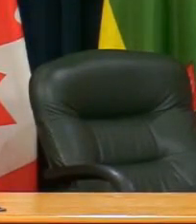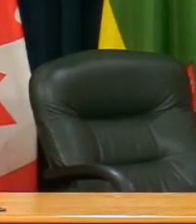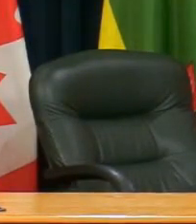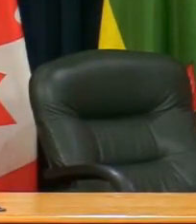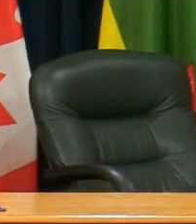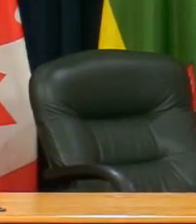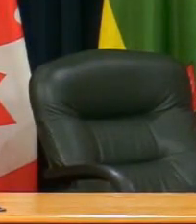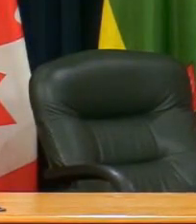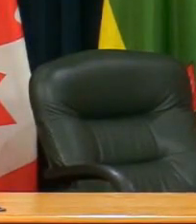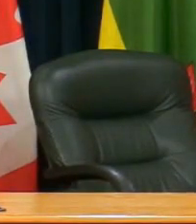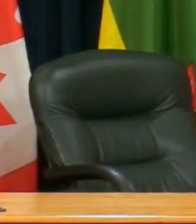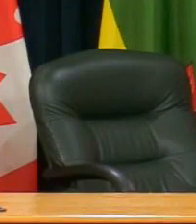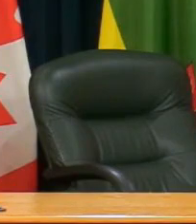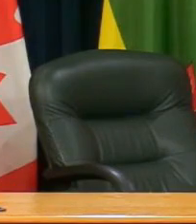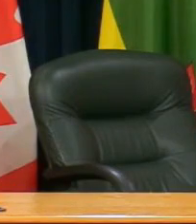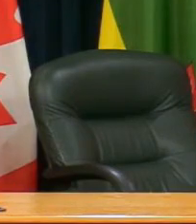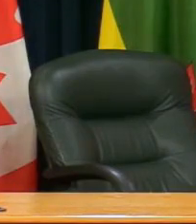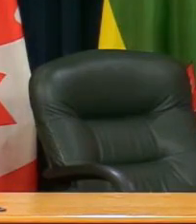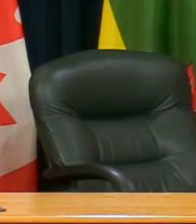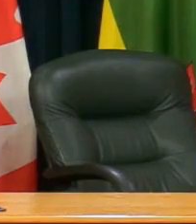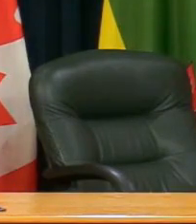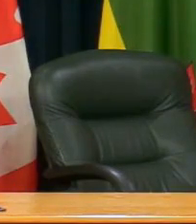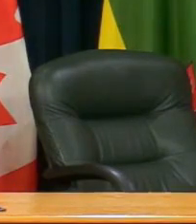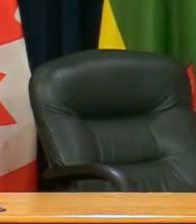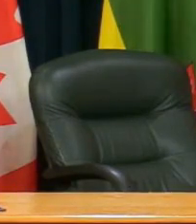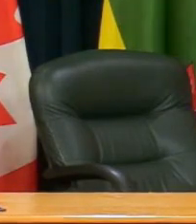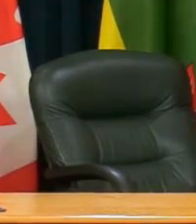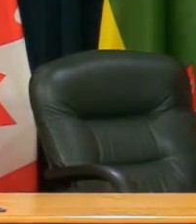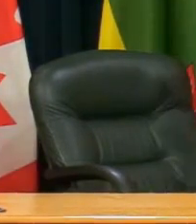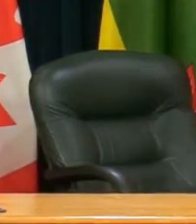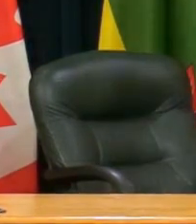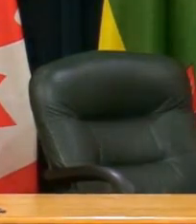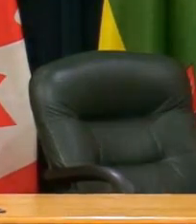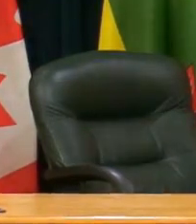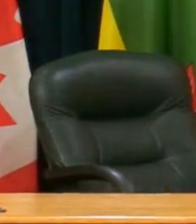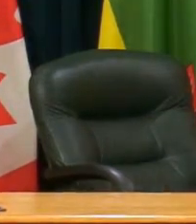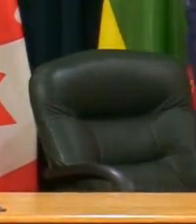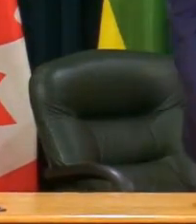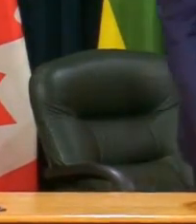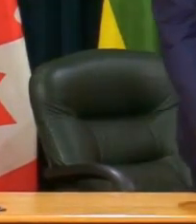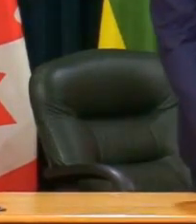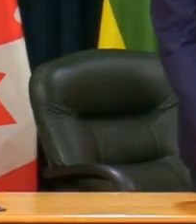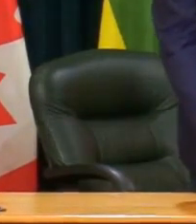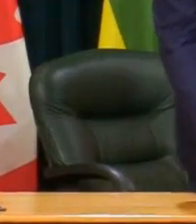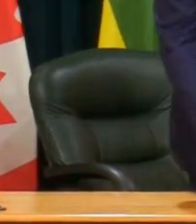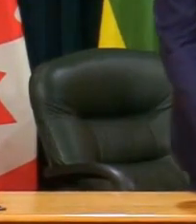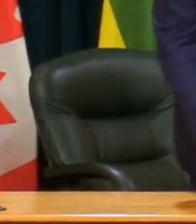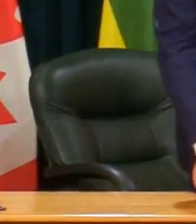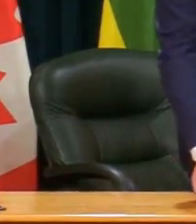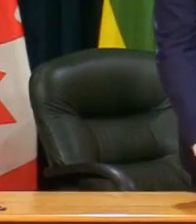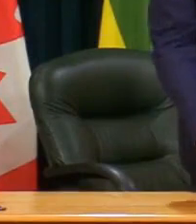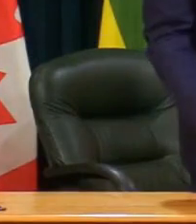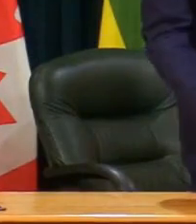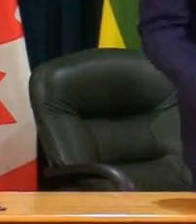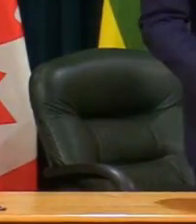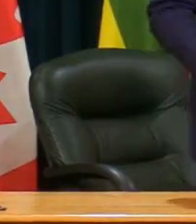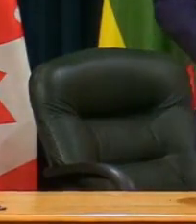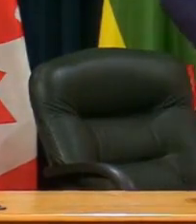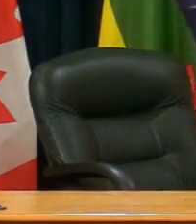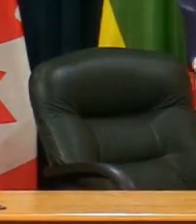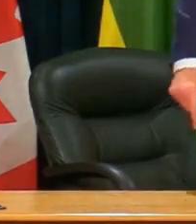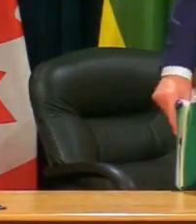thing to do if you're choosing to use a daycare is to be fully vaccinated yourself when you're sending your child to a daycare. And there is